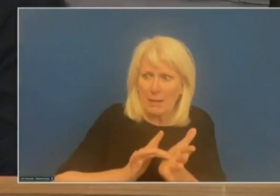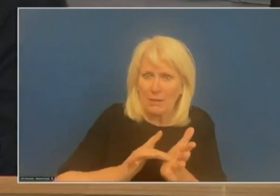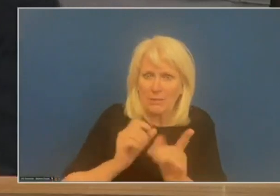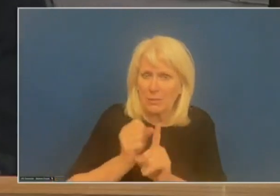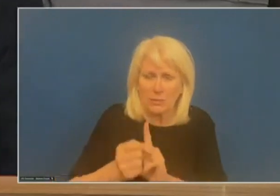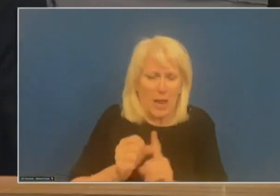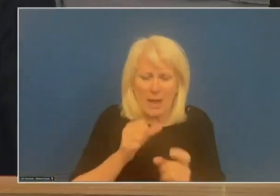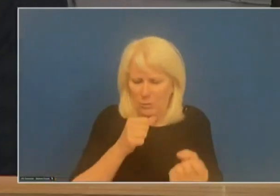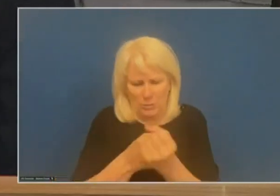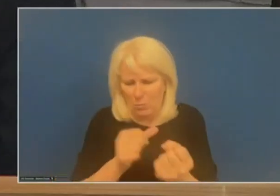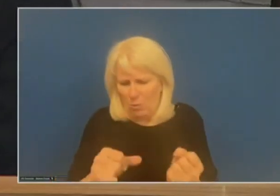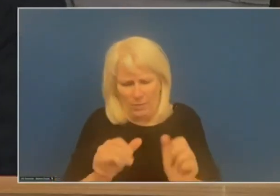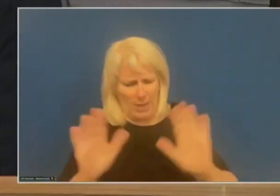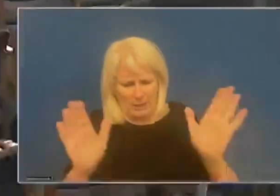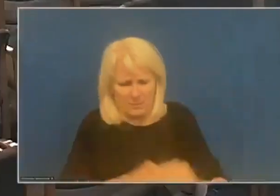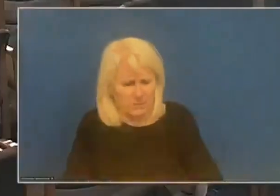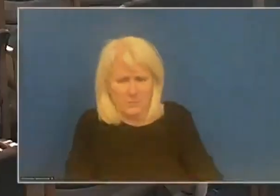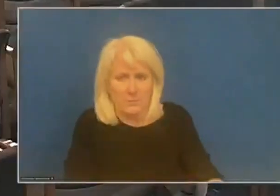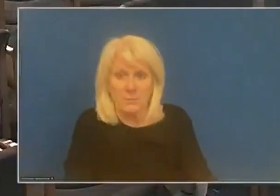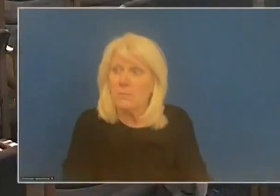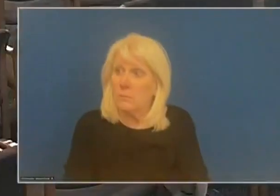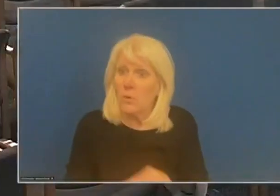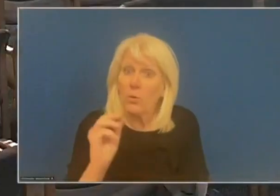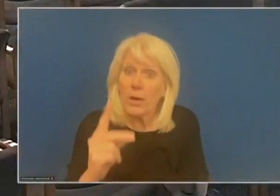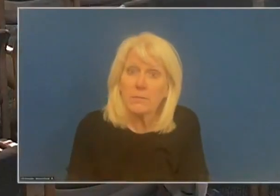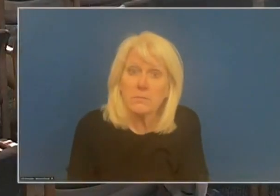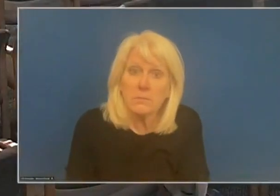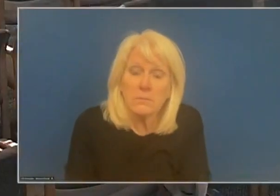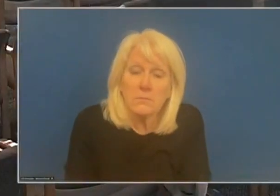that. Okay.